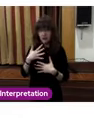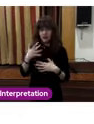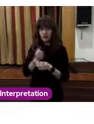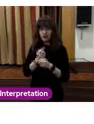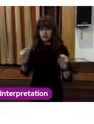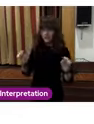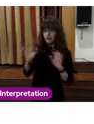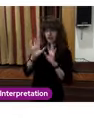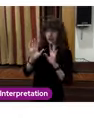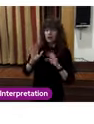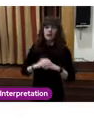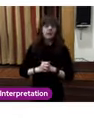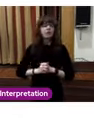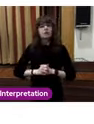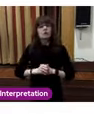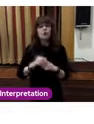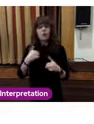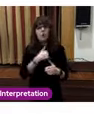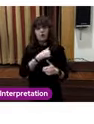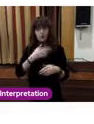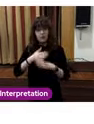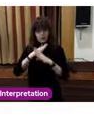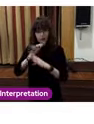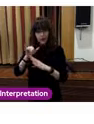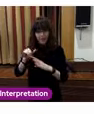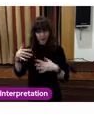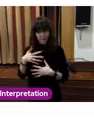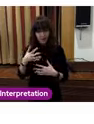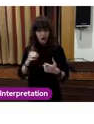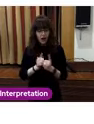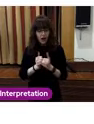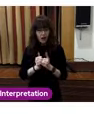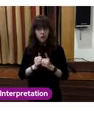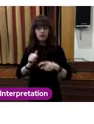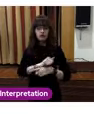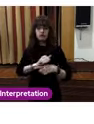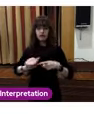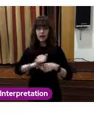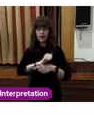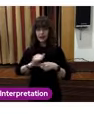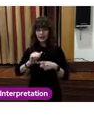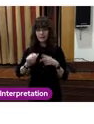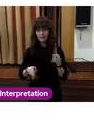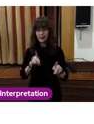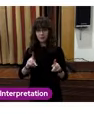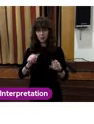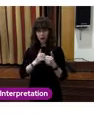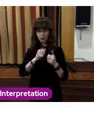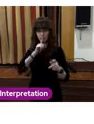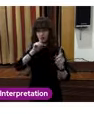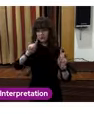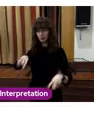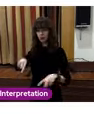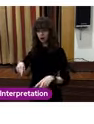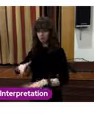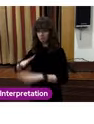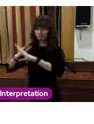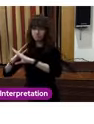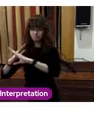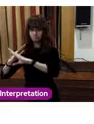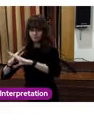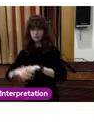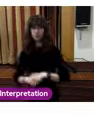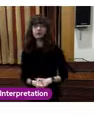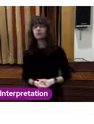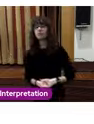by training people in how to respond to these situations. Because we've been here, sadly,